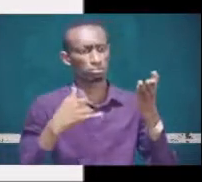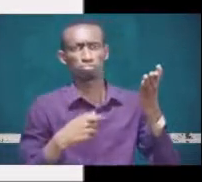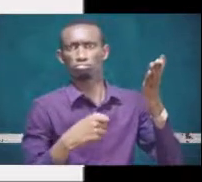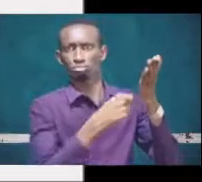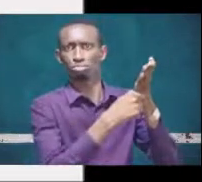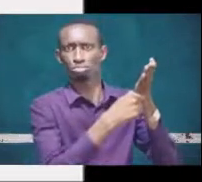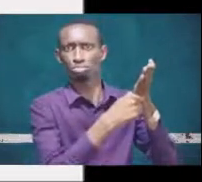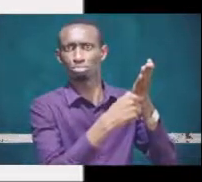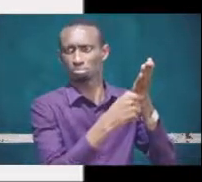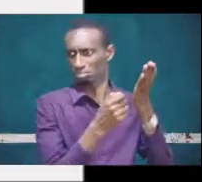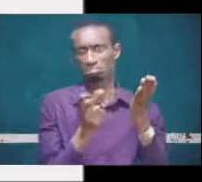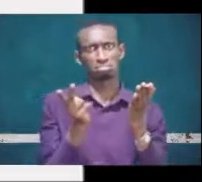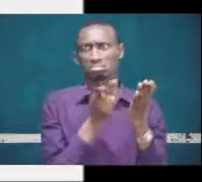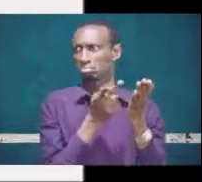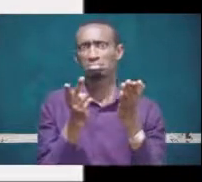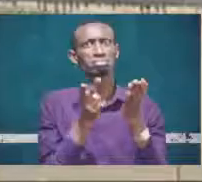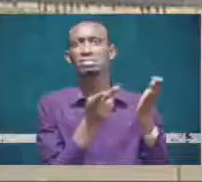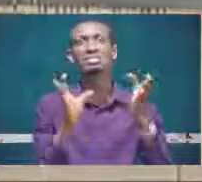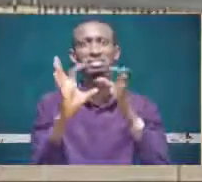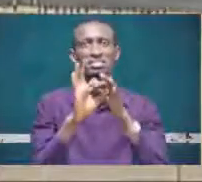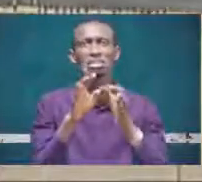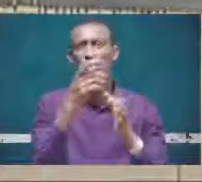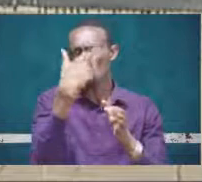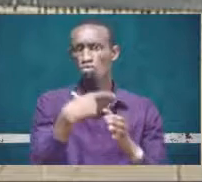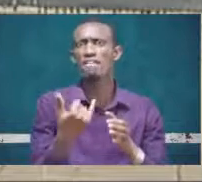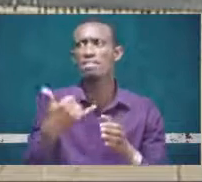You can talk about, if you have a telephone,